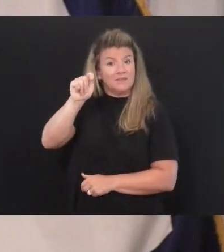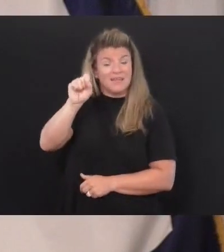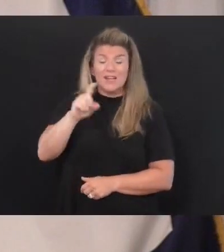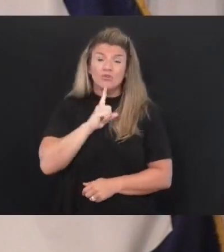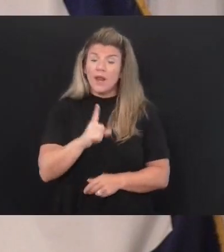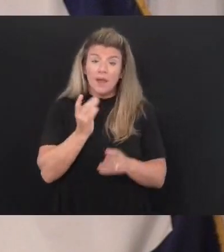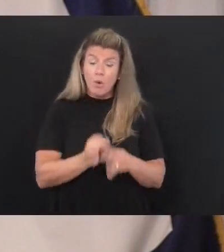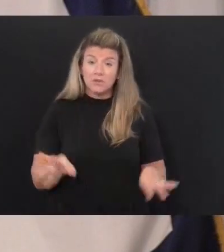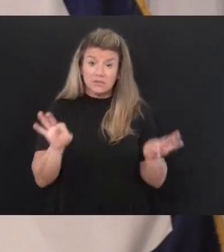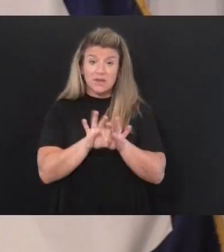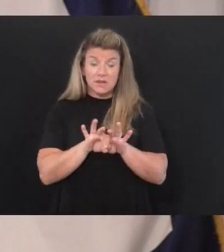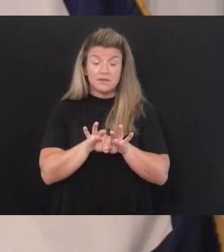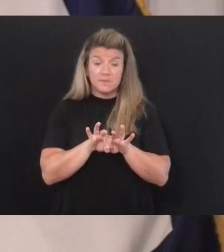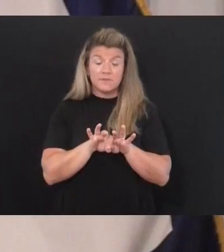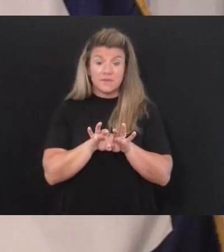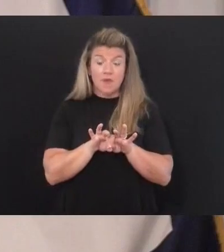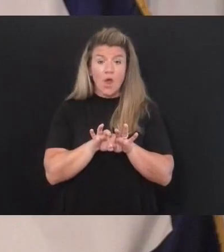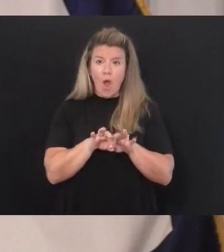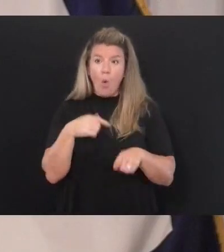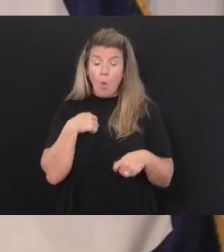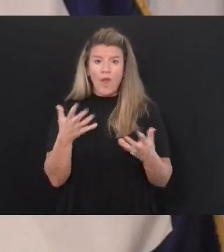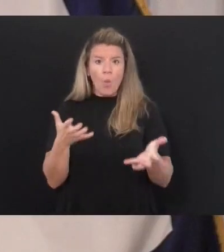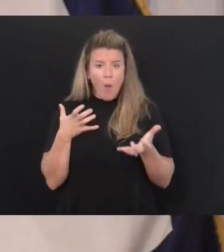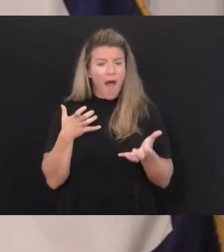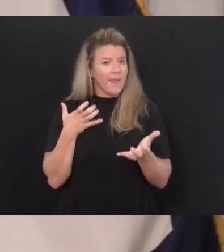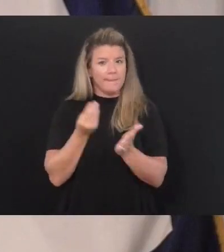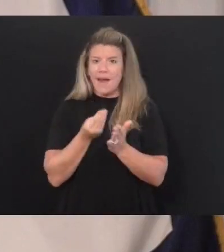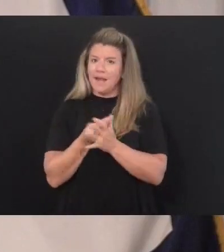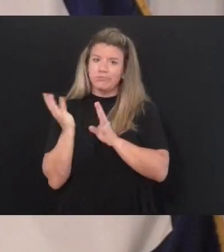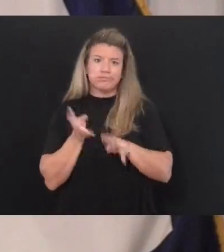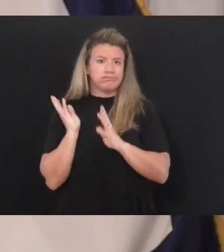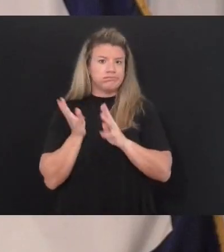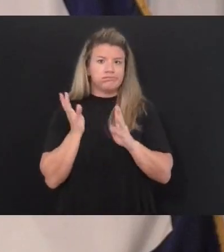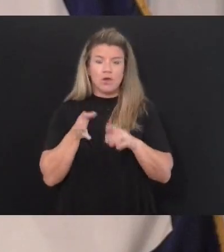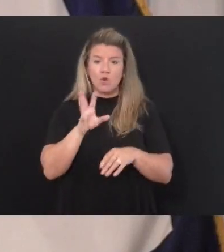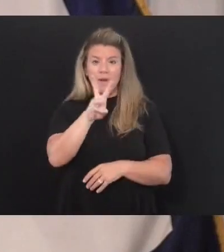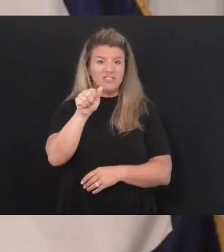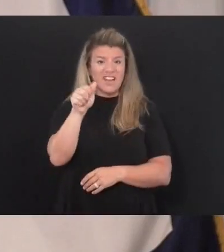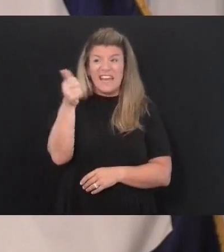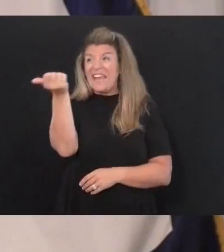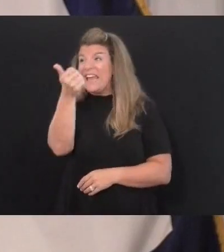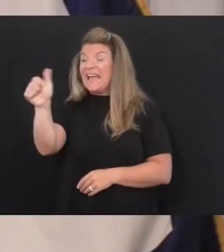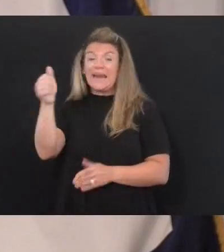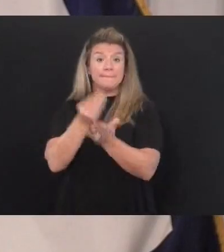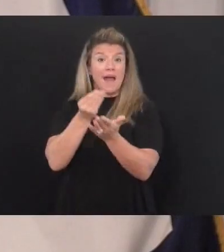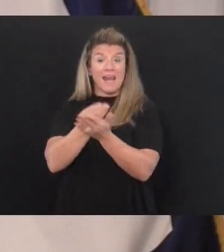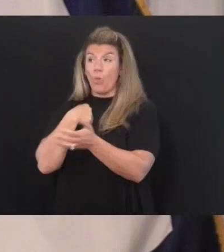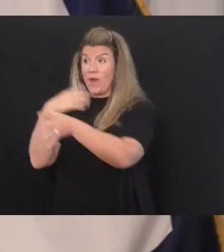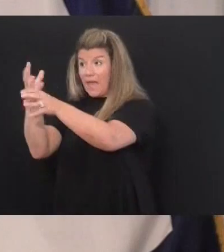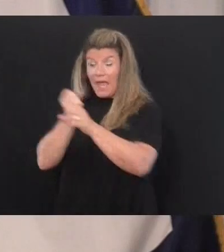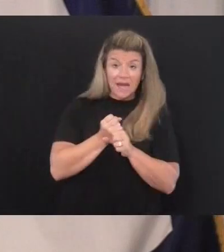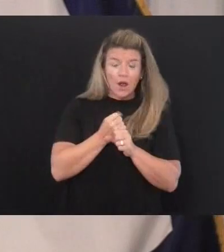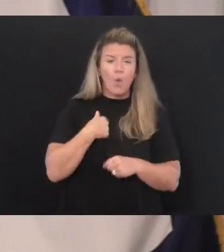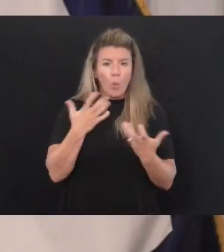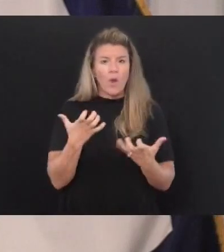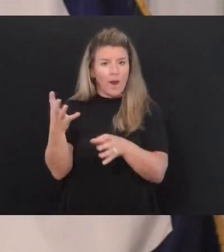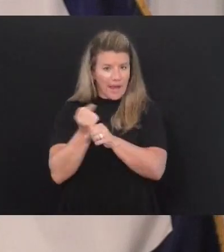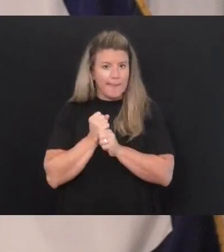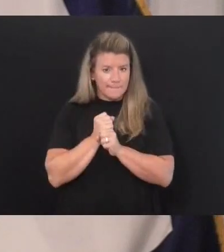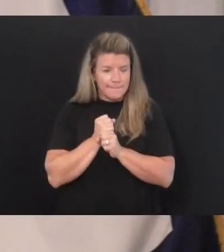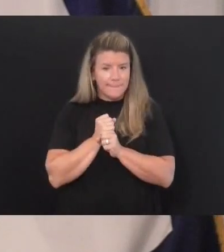you go in a Walmart or a store, you see it, and you see it all over the place. People are doing a lot better. But we need to